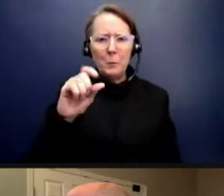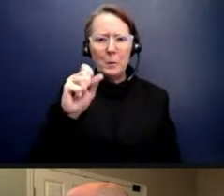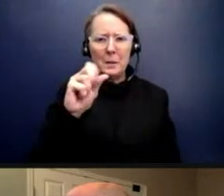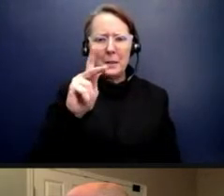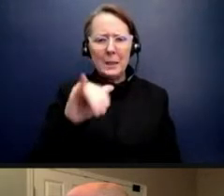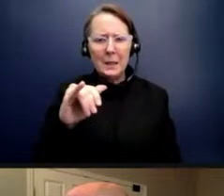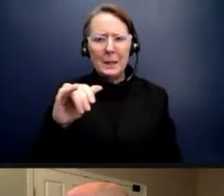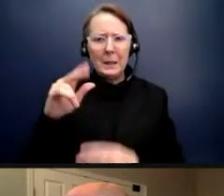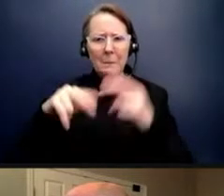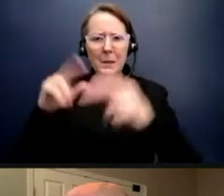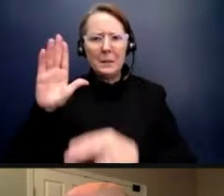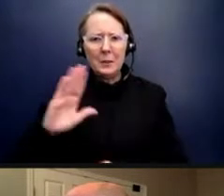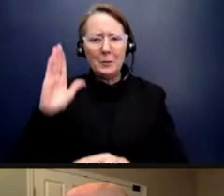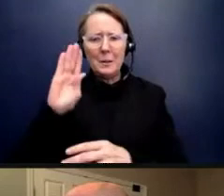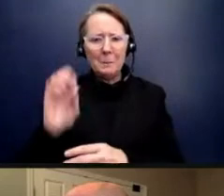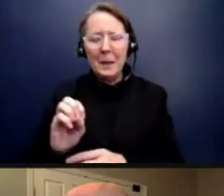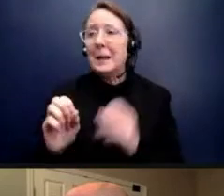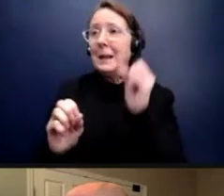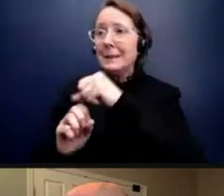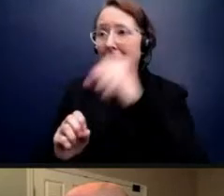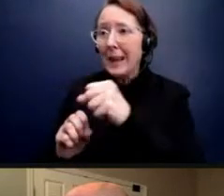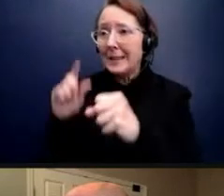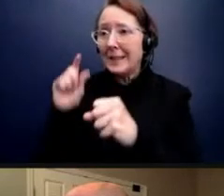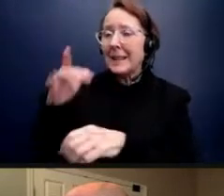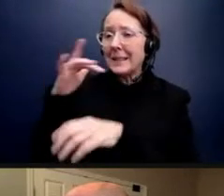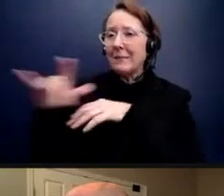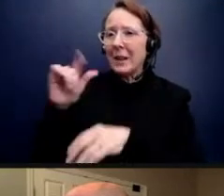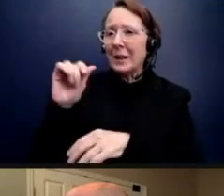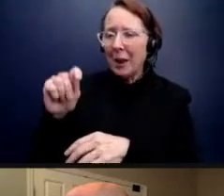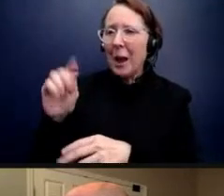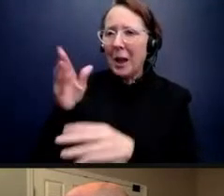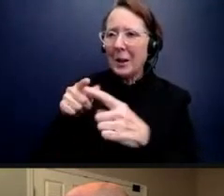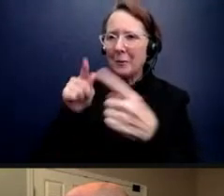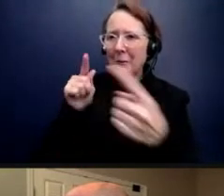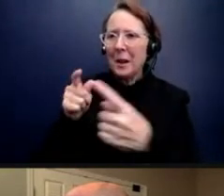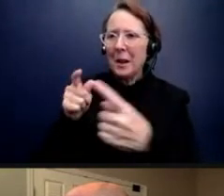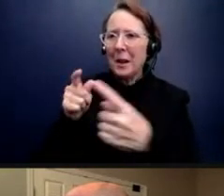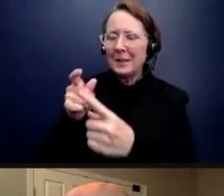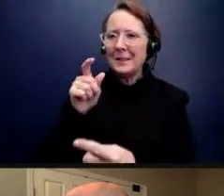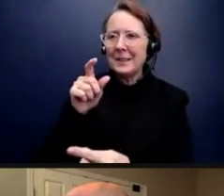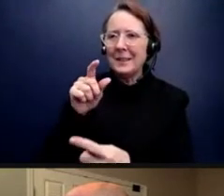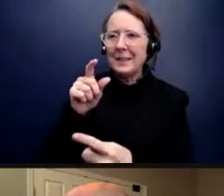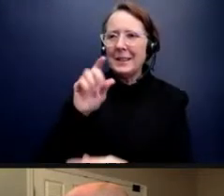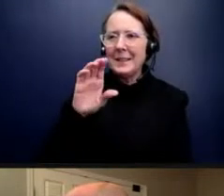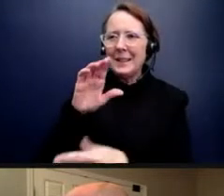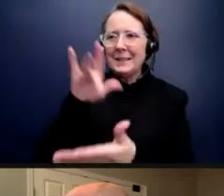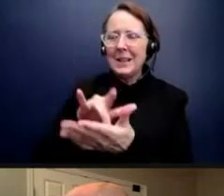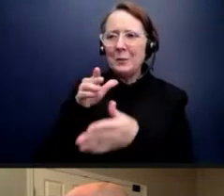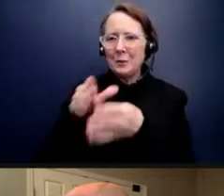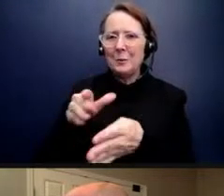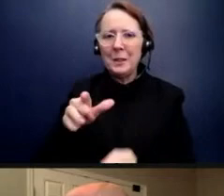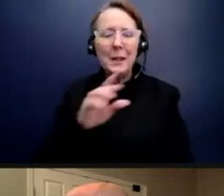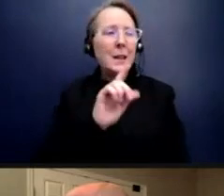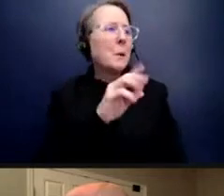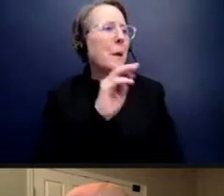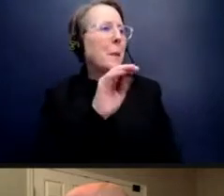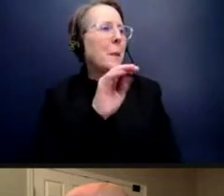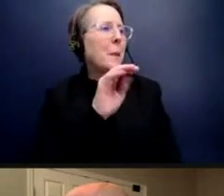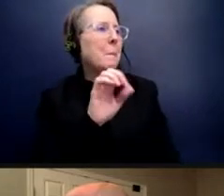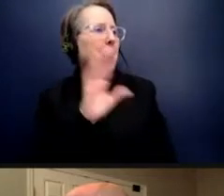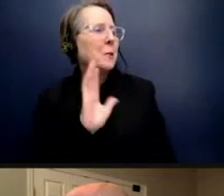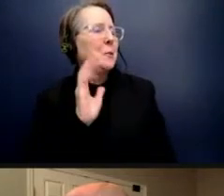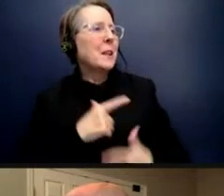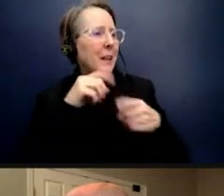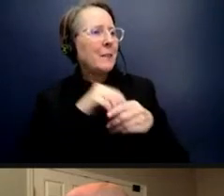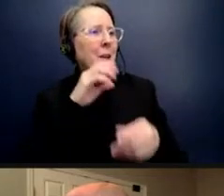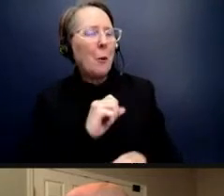It is the vacant lot across from Center Street. I don't know my history as well as you do. It's where the mayor used to live in an old